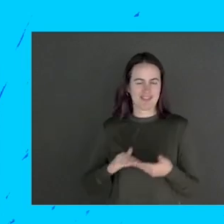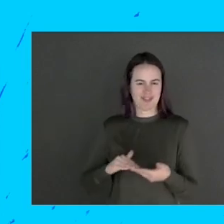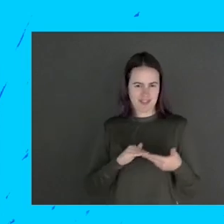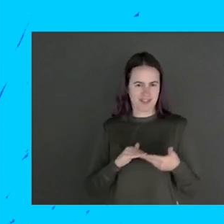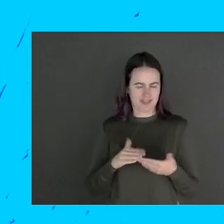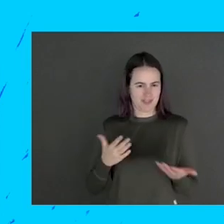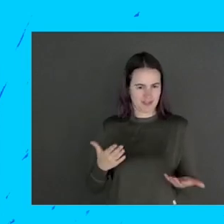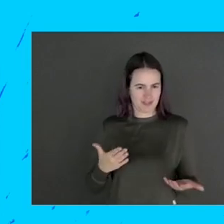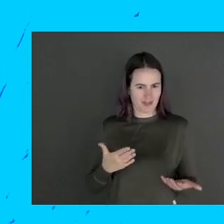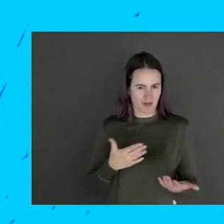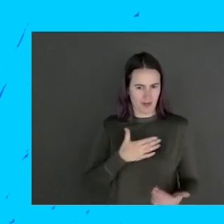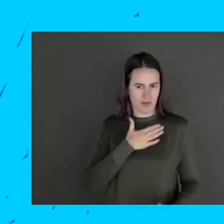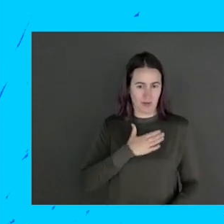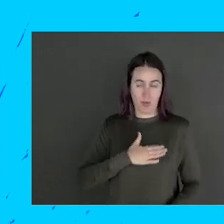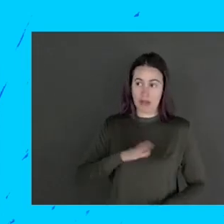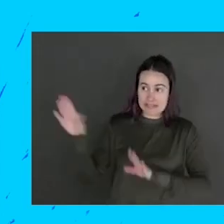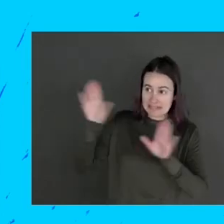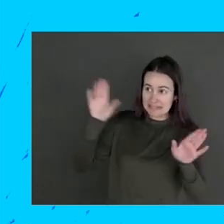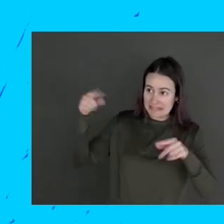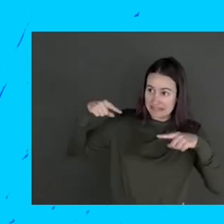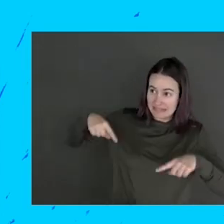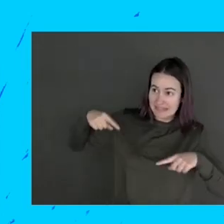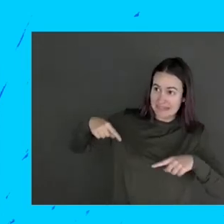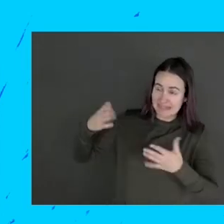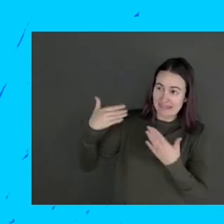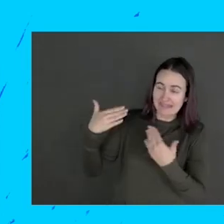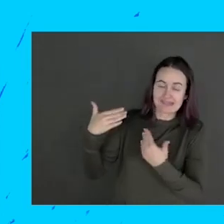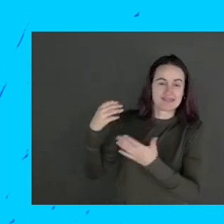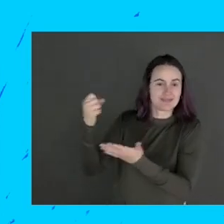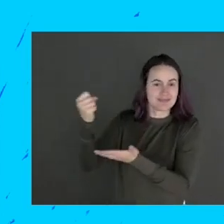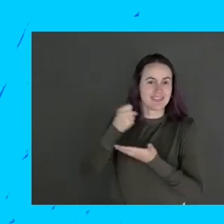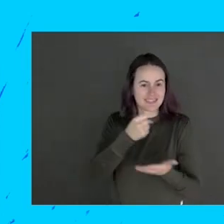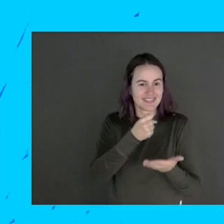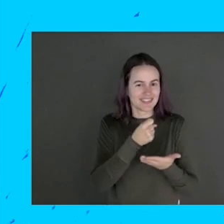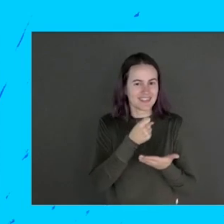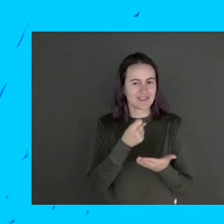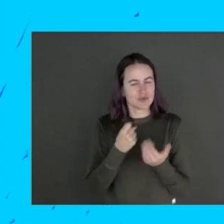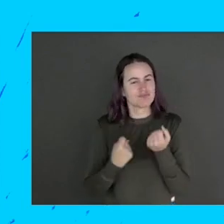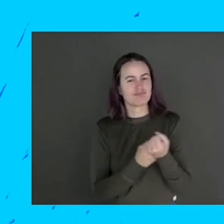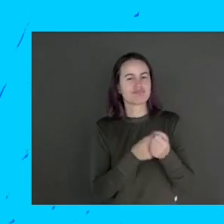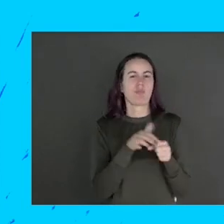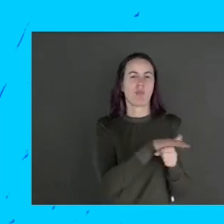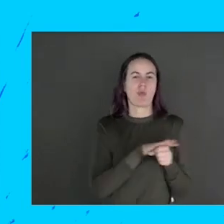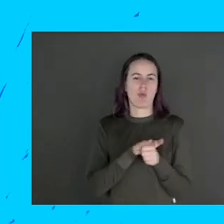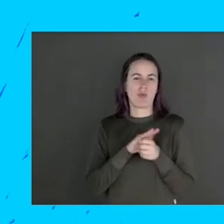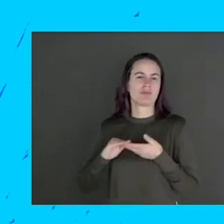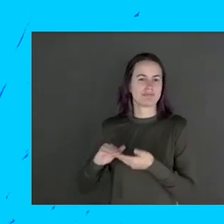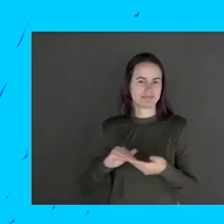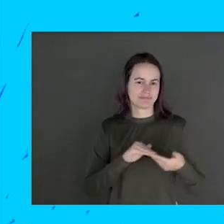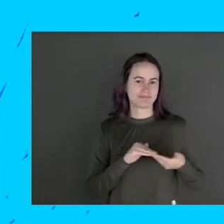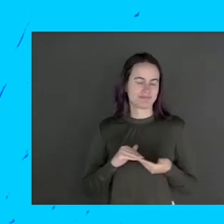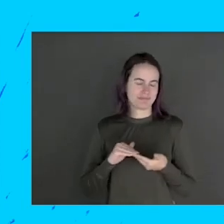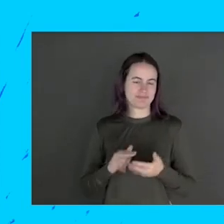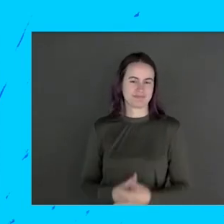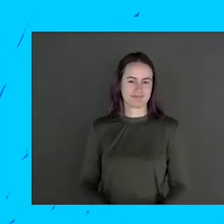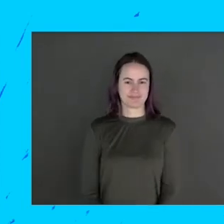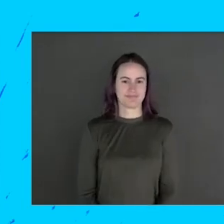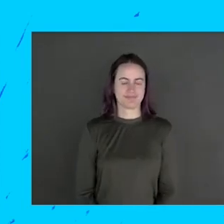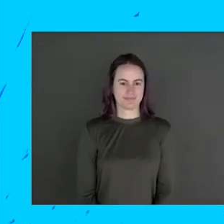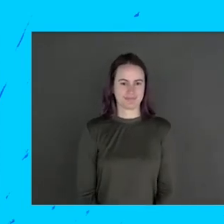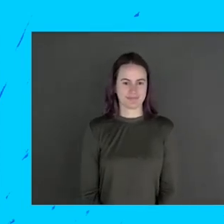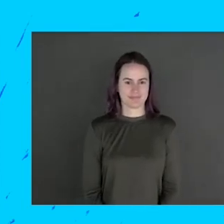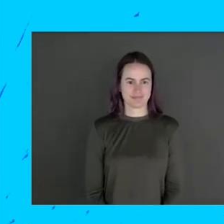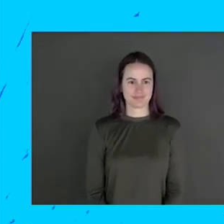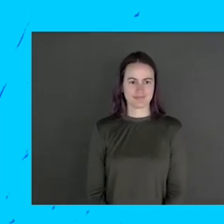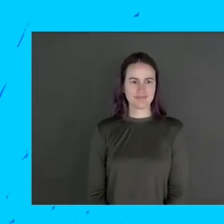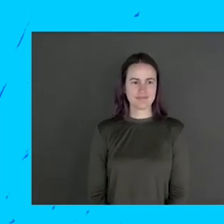into that funding space for the local organizations. Like we rightly put it, while we are working